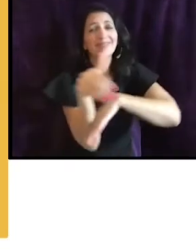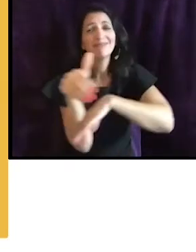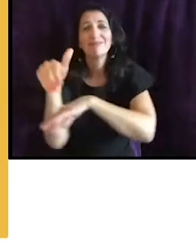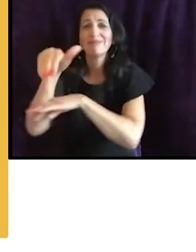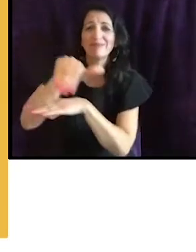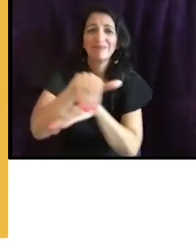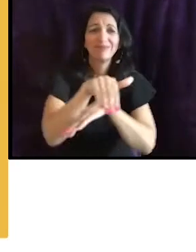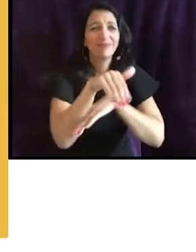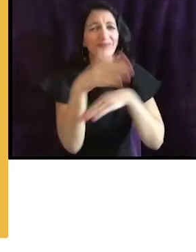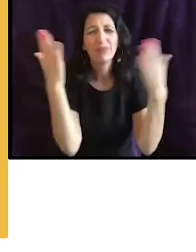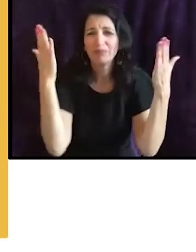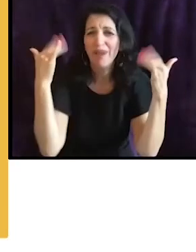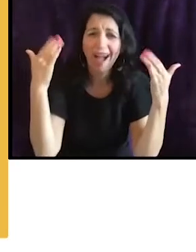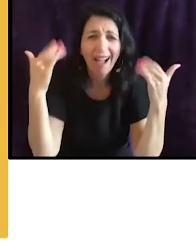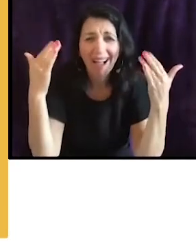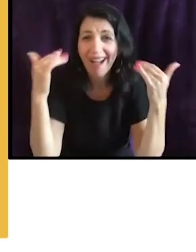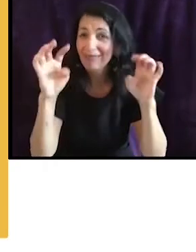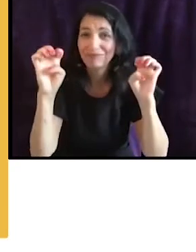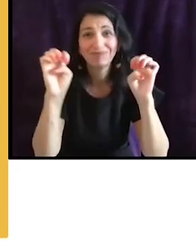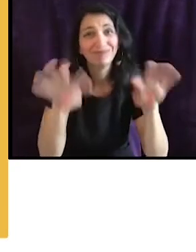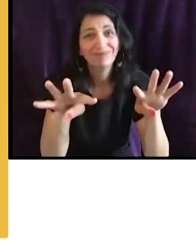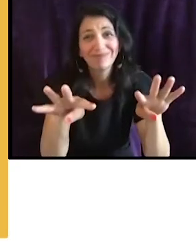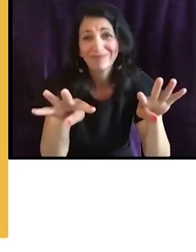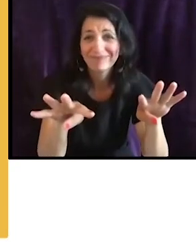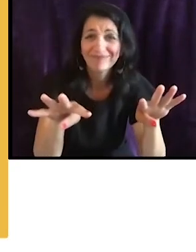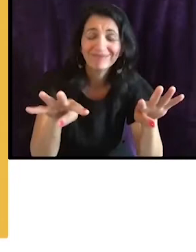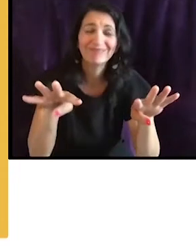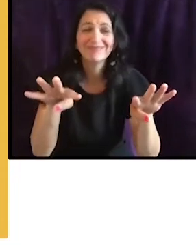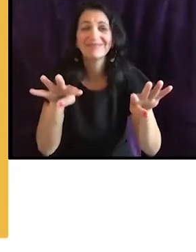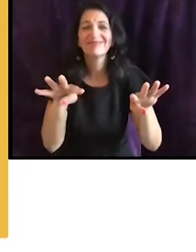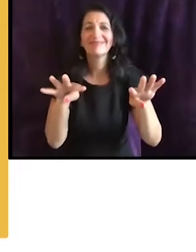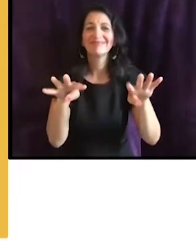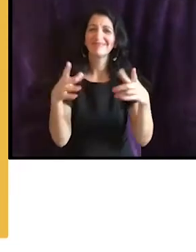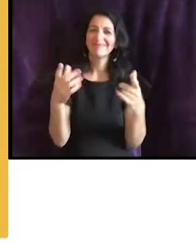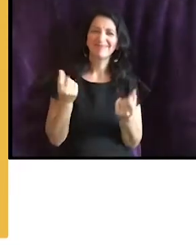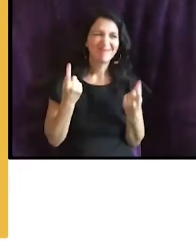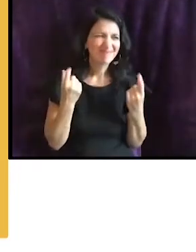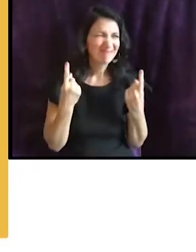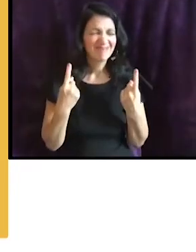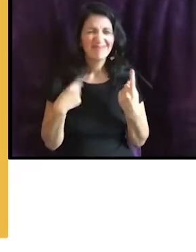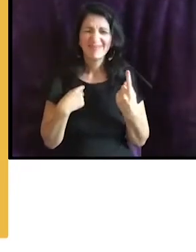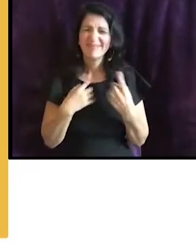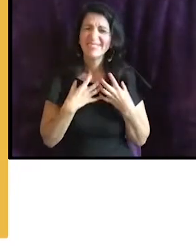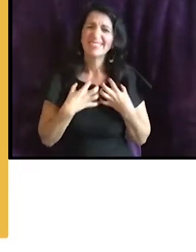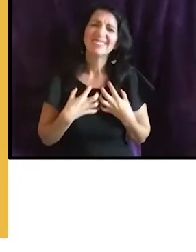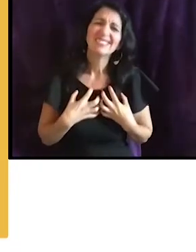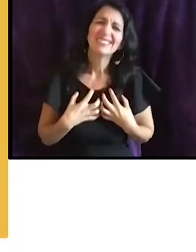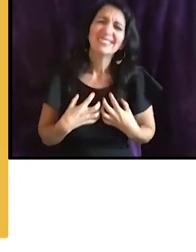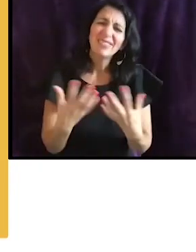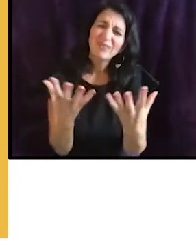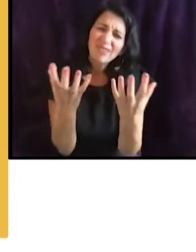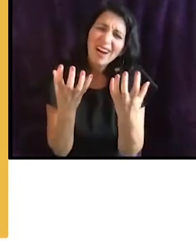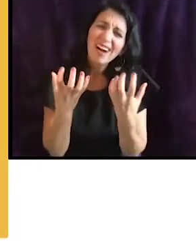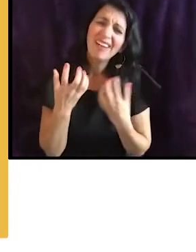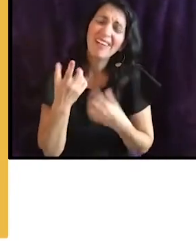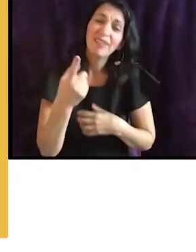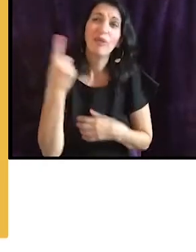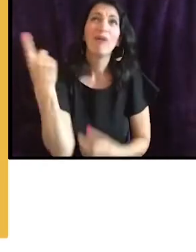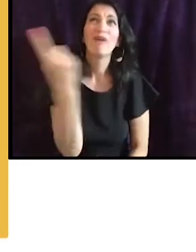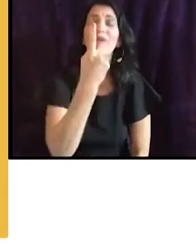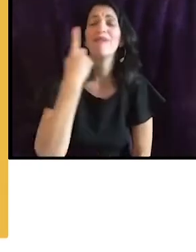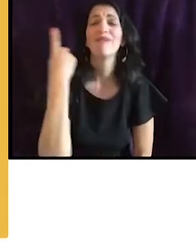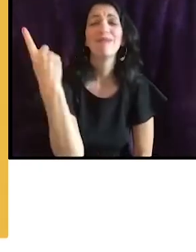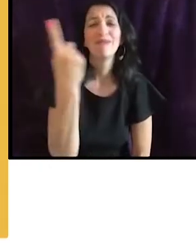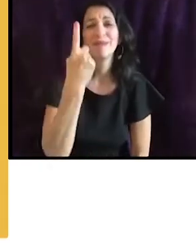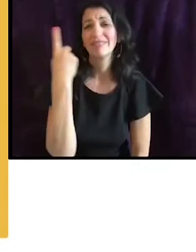night. Why is it so that this longing for you follows wherever